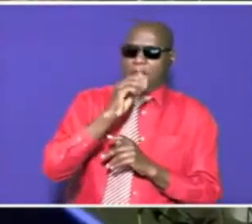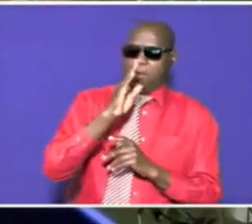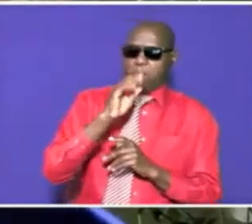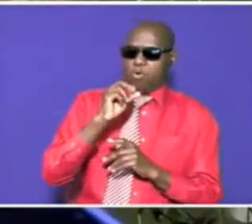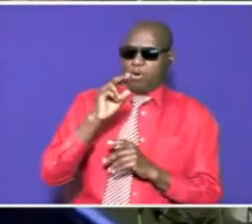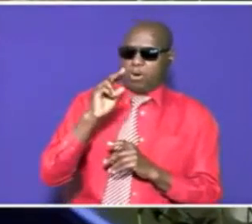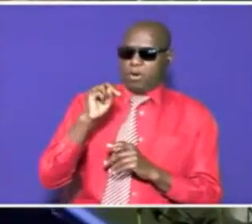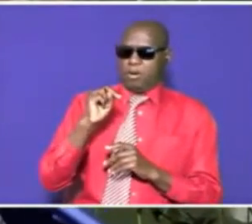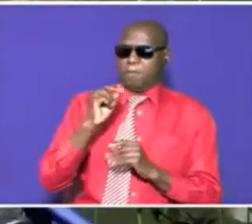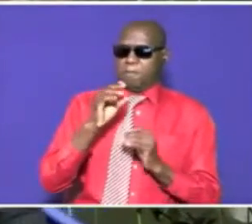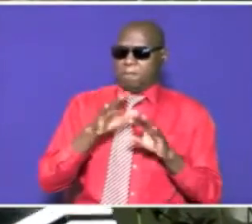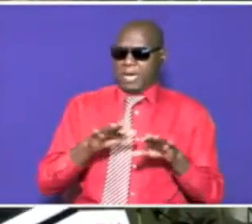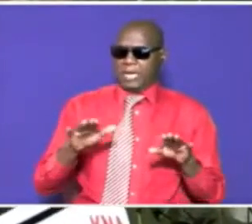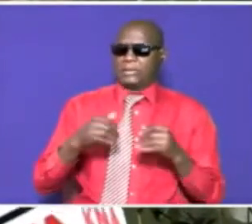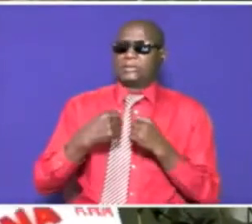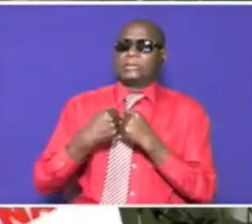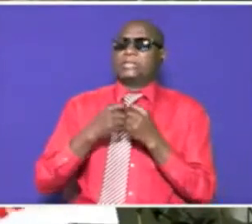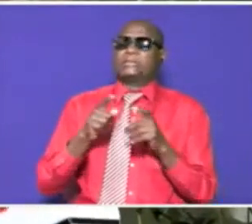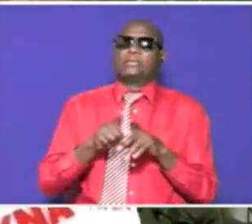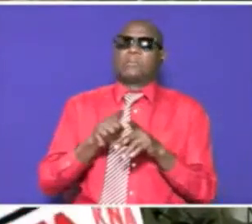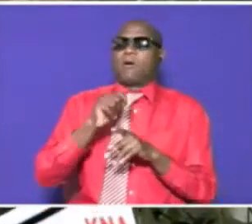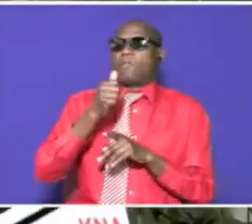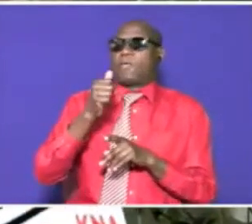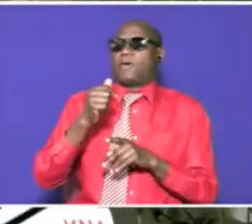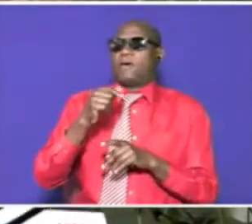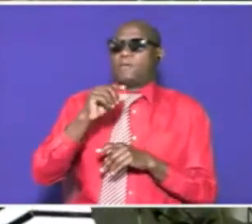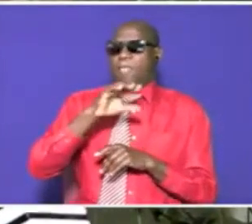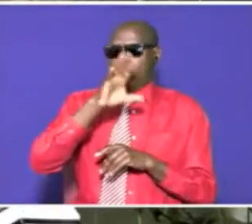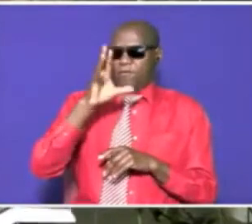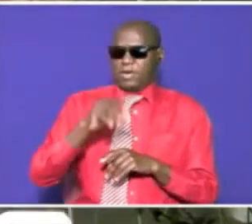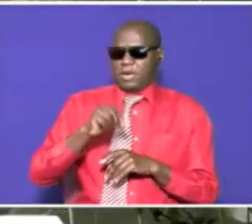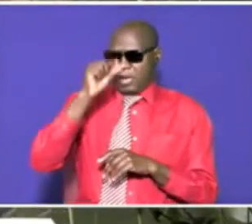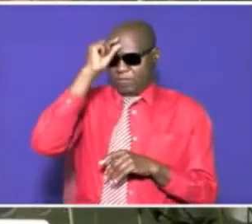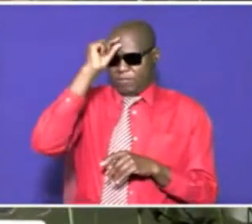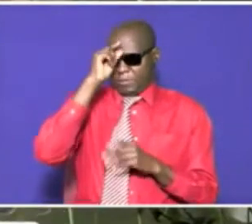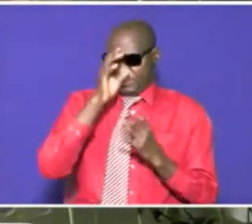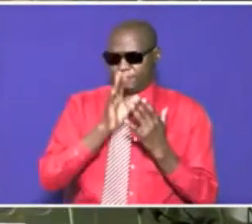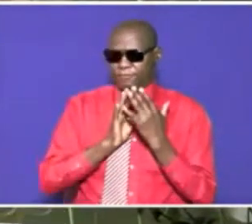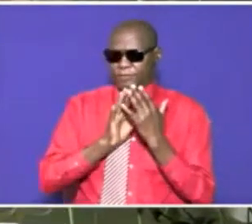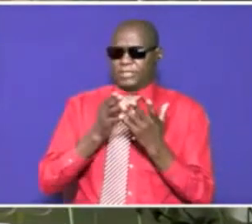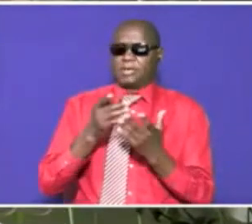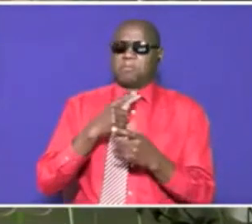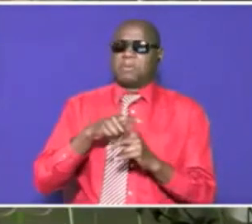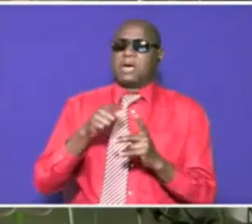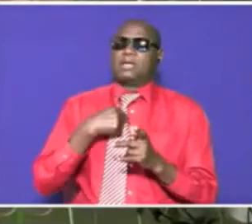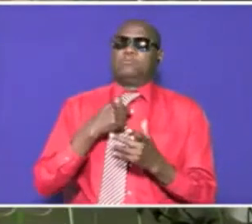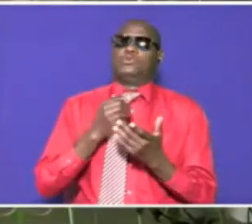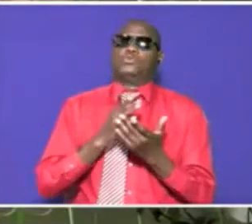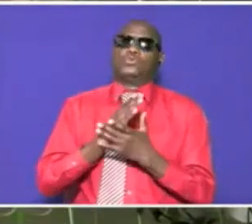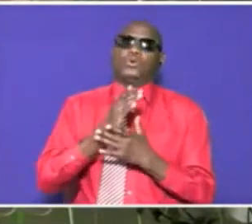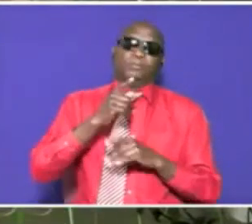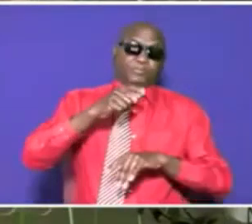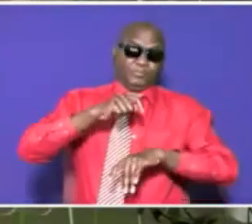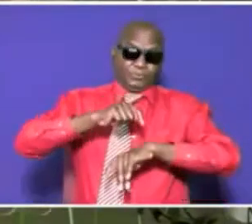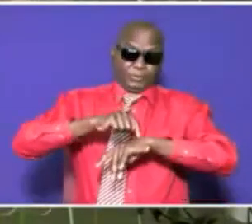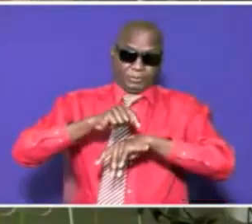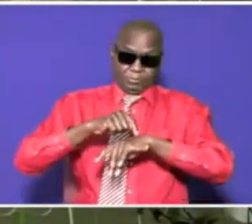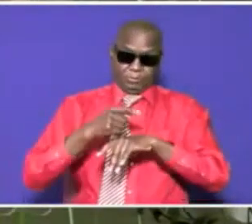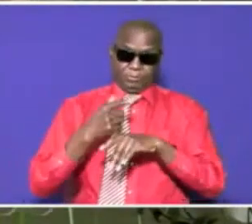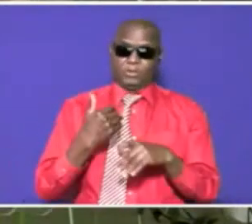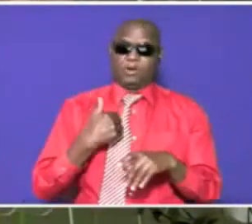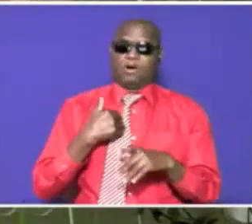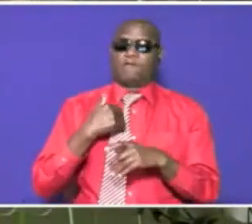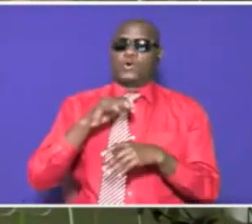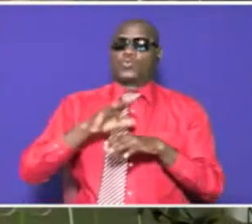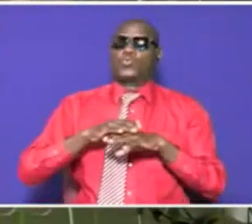same challenges the other African African governments are facing. But I'm sure once we get, and I know there's good